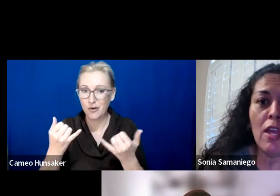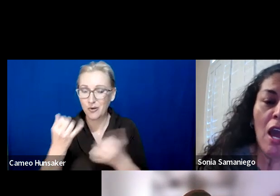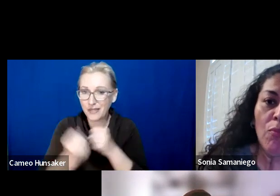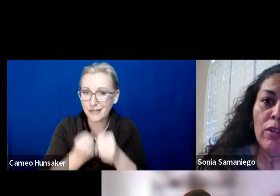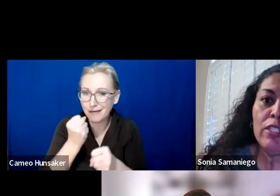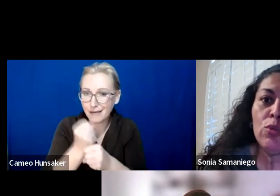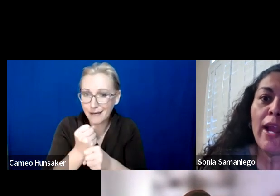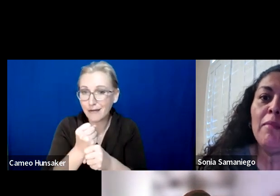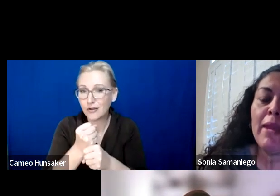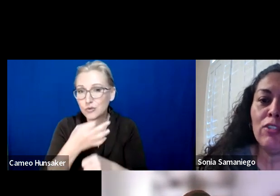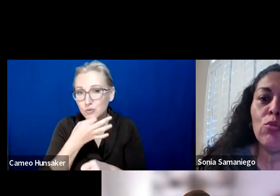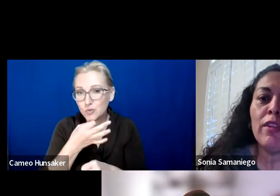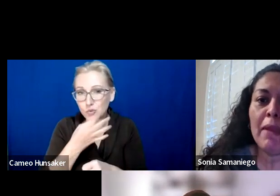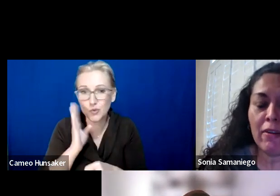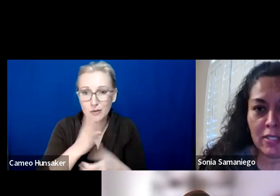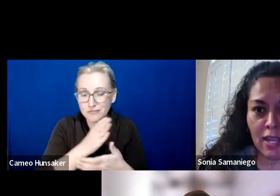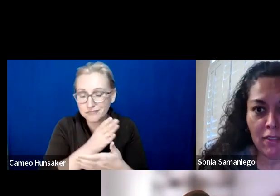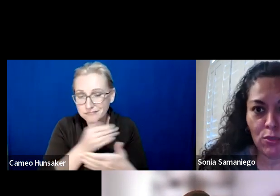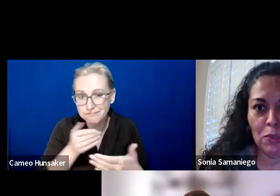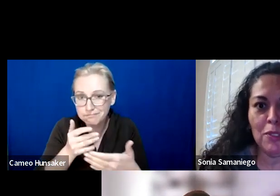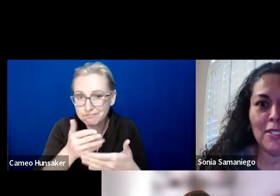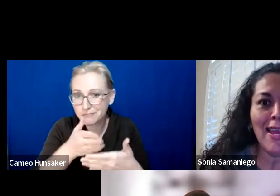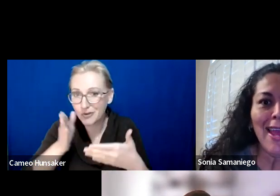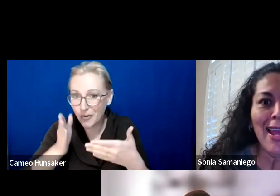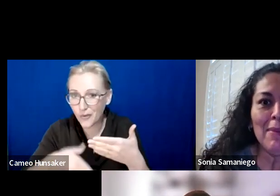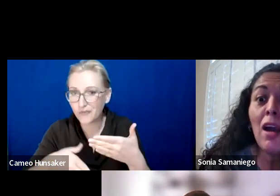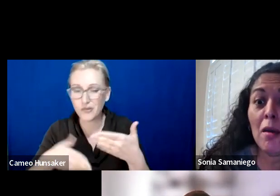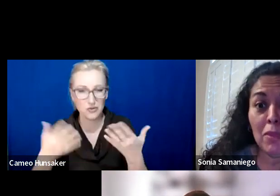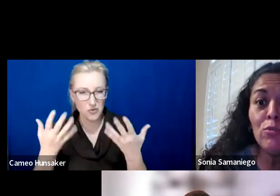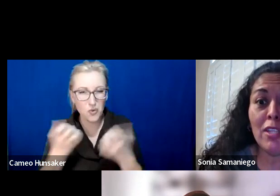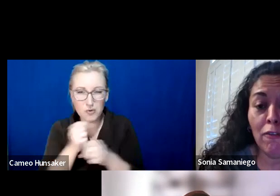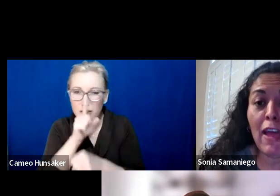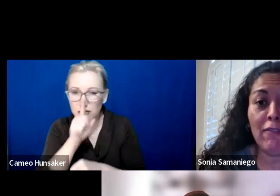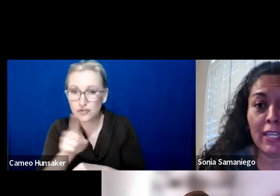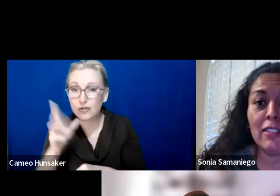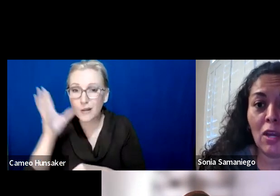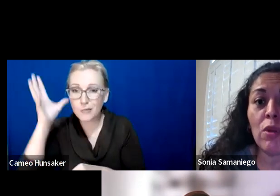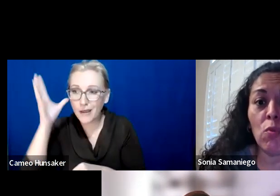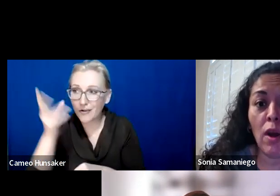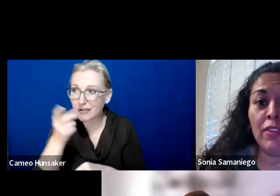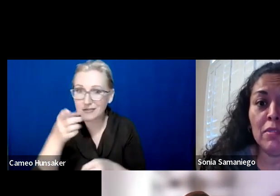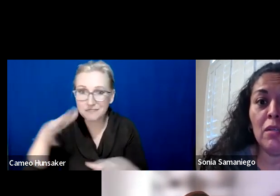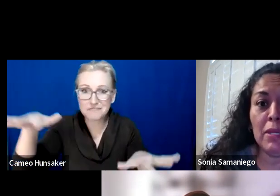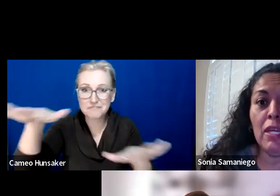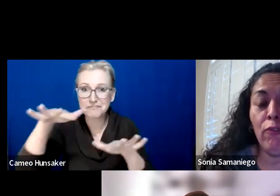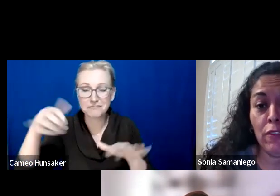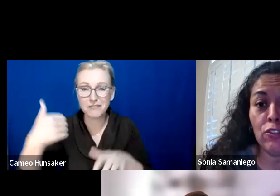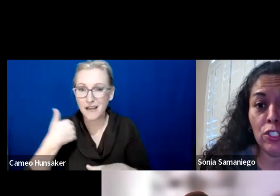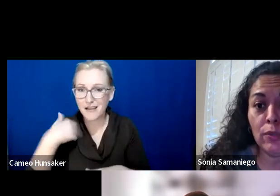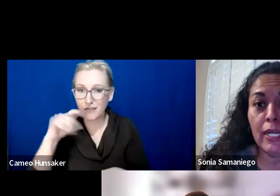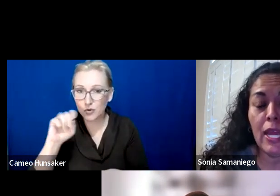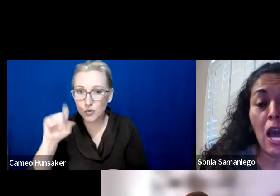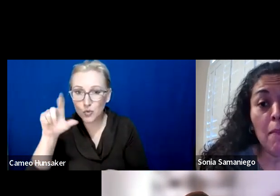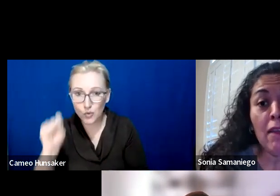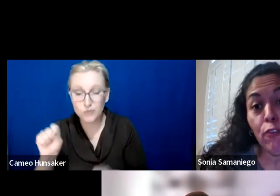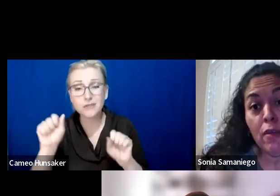next year, really trying to make sure that parents have the tools and become those self-advocates that we want them to be for